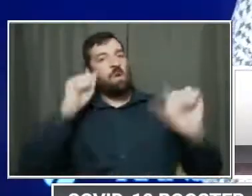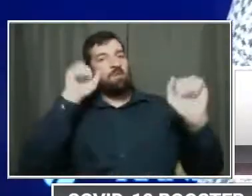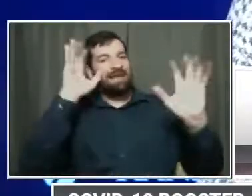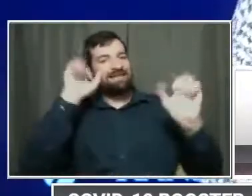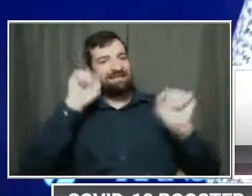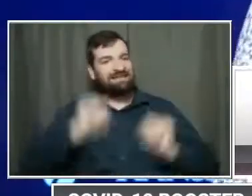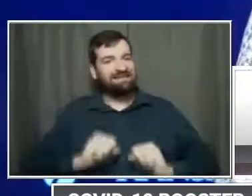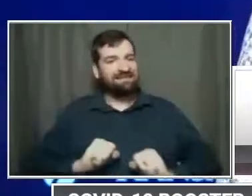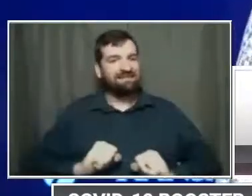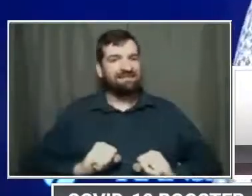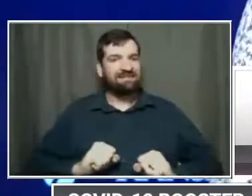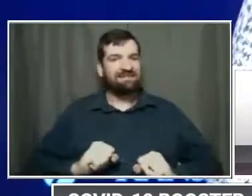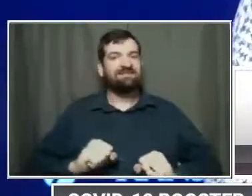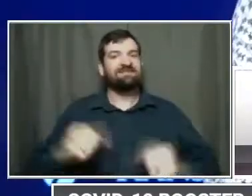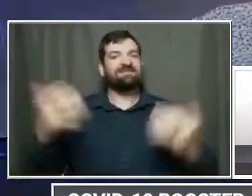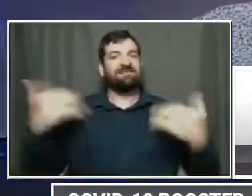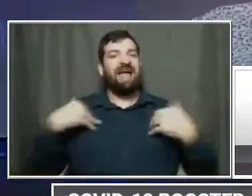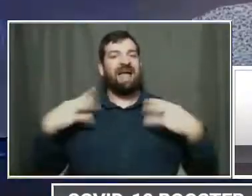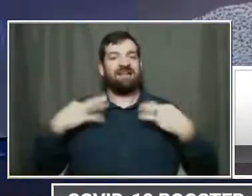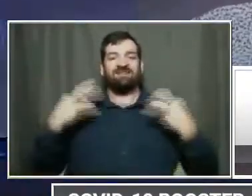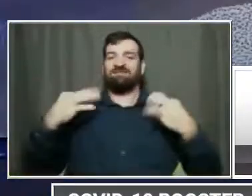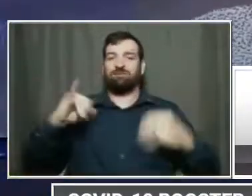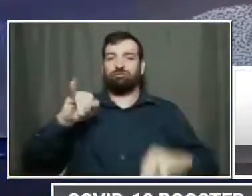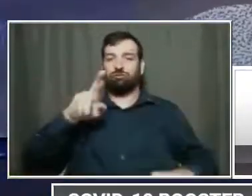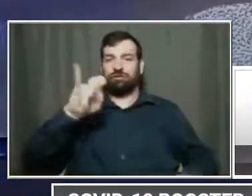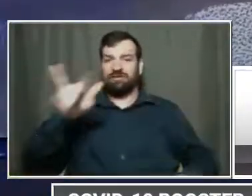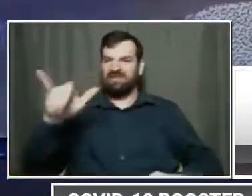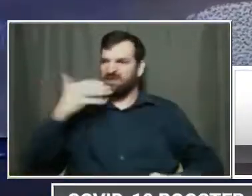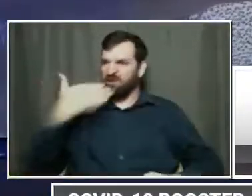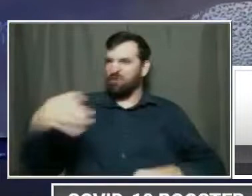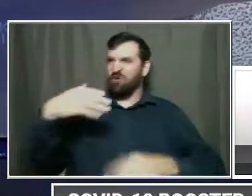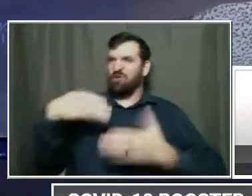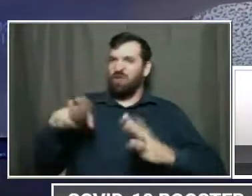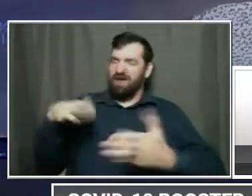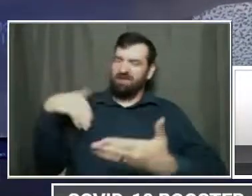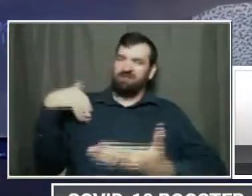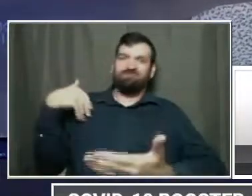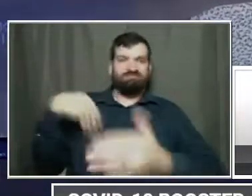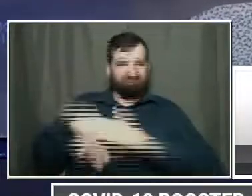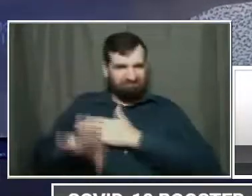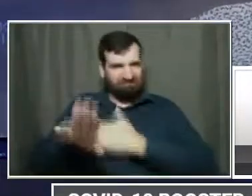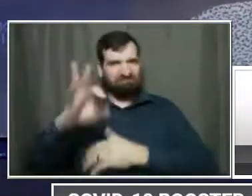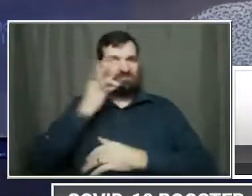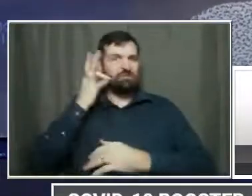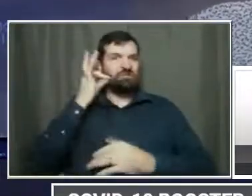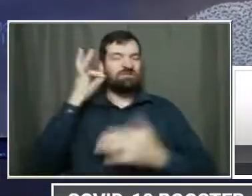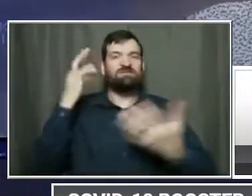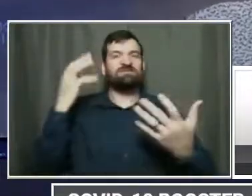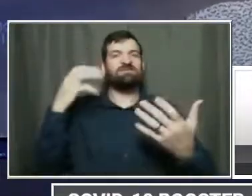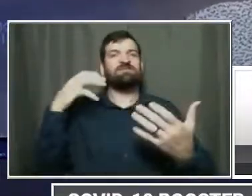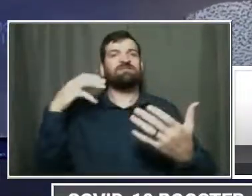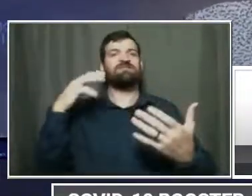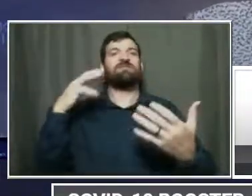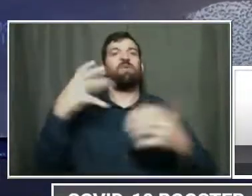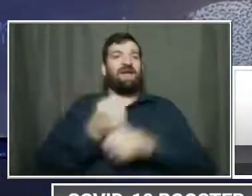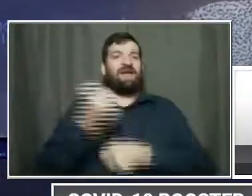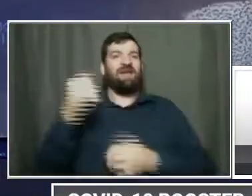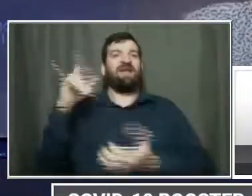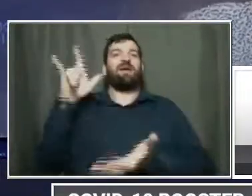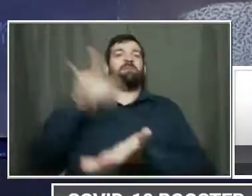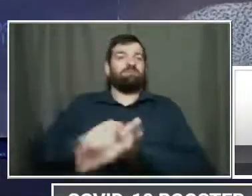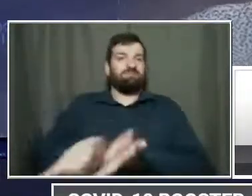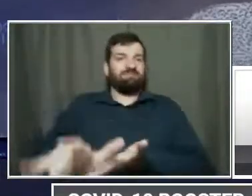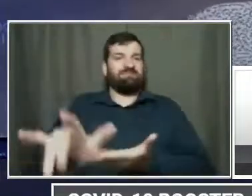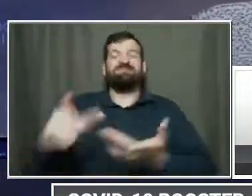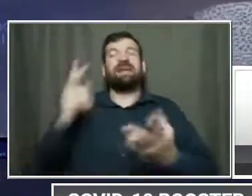We good. all had our jerseys on. That's a good way to enter into Kansas City, isn't think it? so. I Right? think so, yeah. Touchdown with a nice win. Yeah, oh, we touched down and then touchdown. You see what we did there?